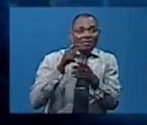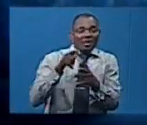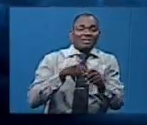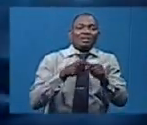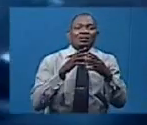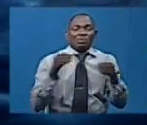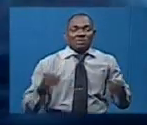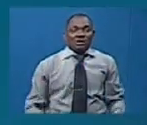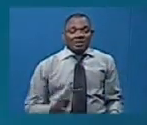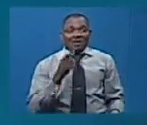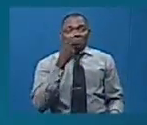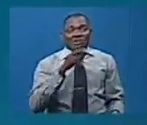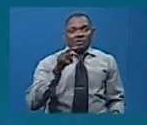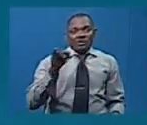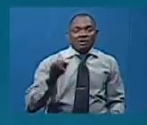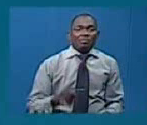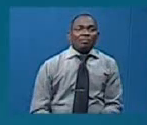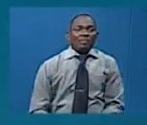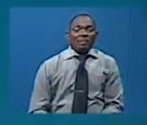starts her story. She spoke in G.